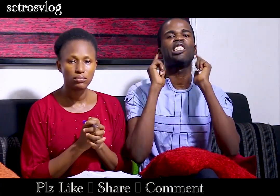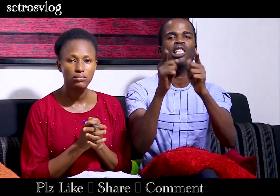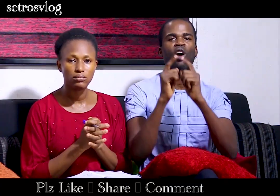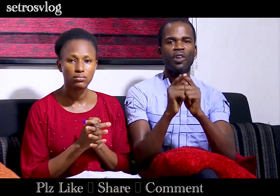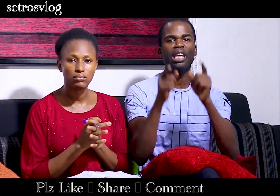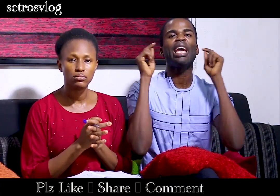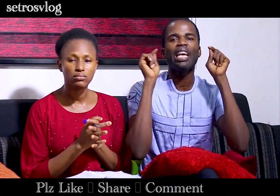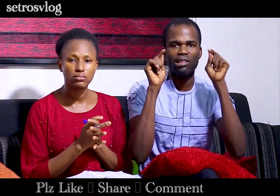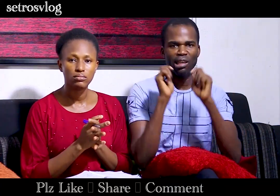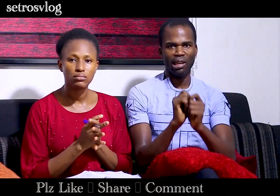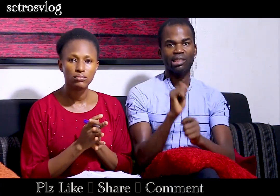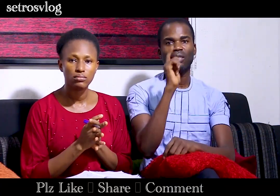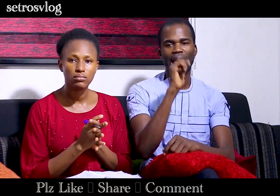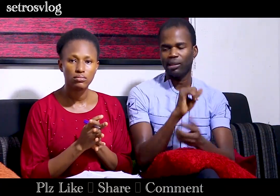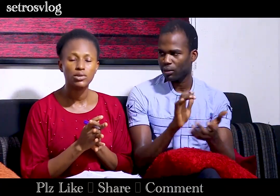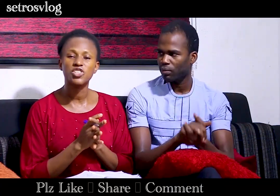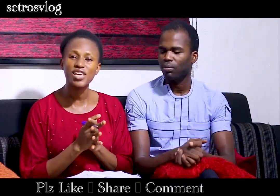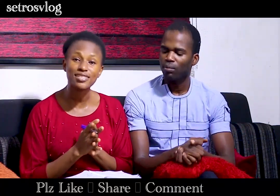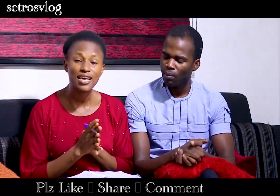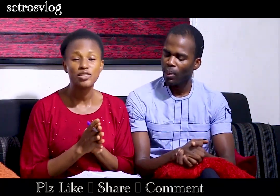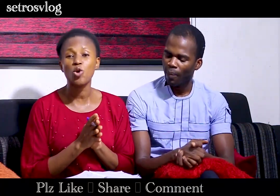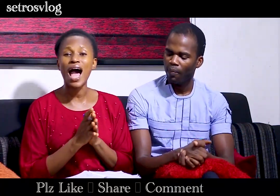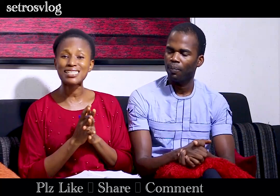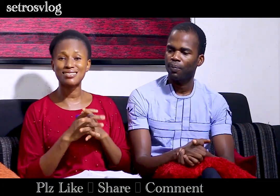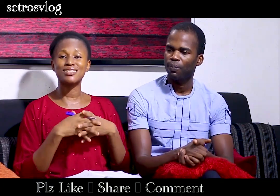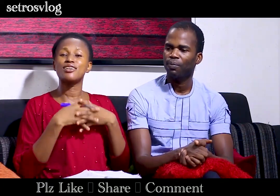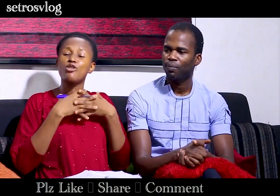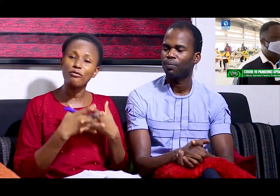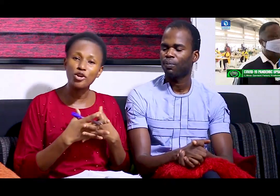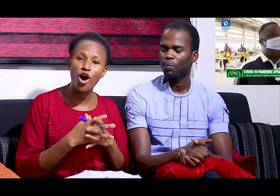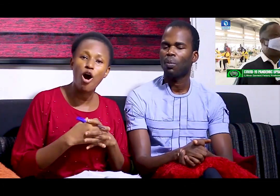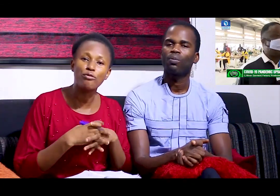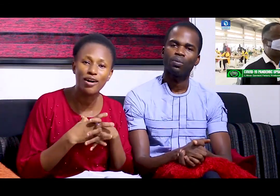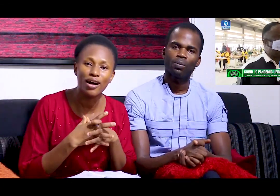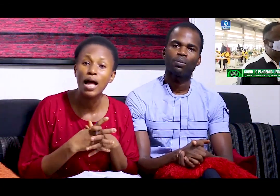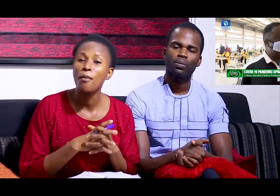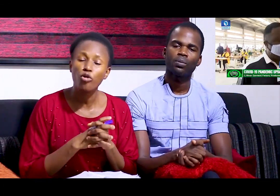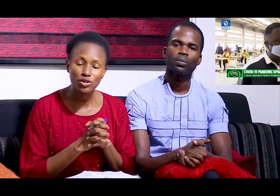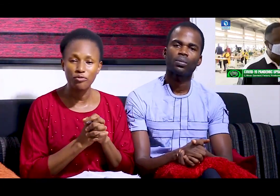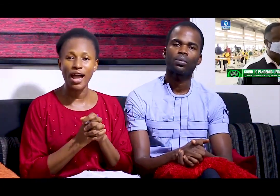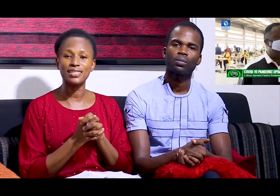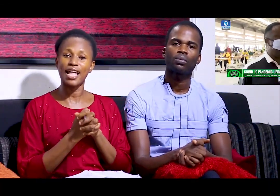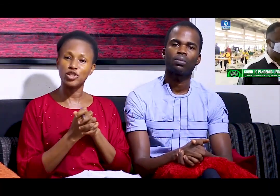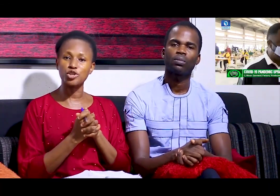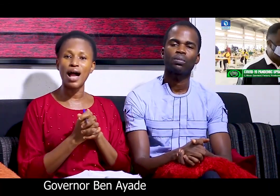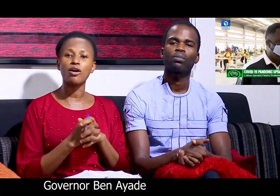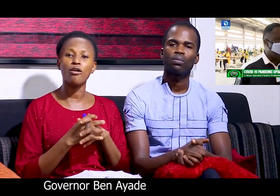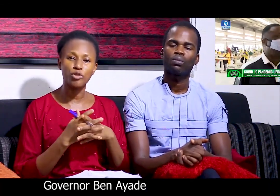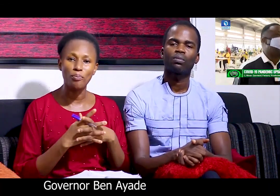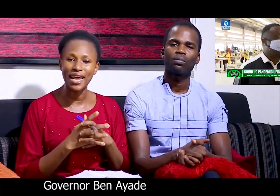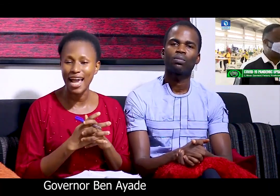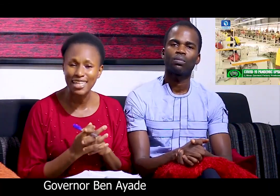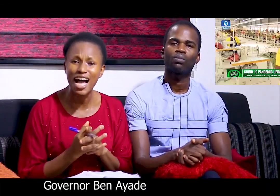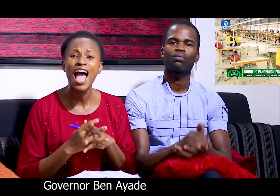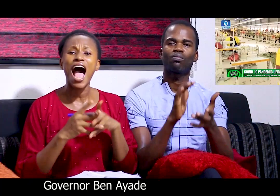Africa is discovering its innate talent. Yes. So as the governor of Cross River in Nigeria,